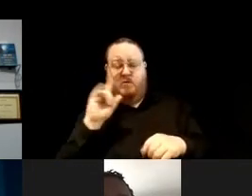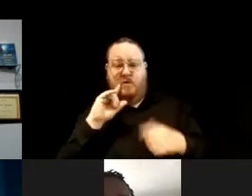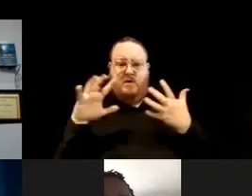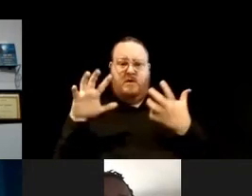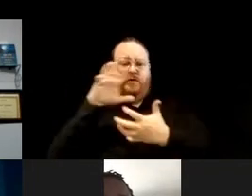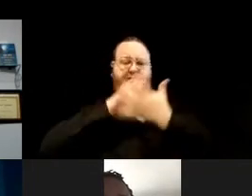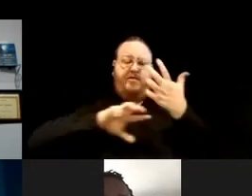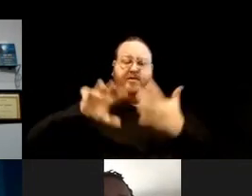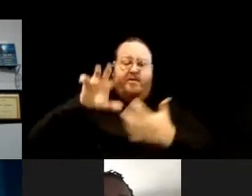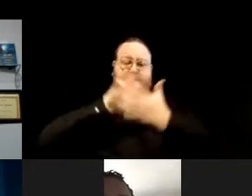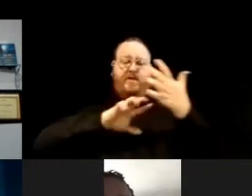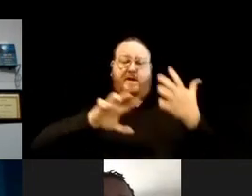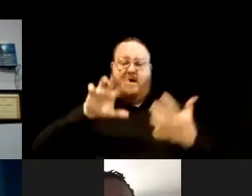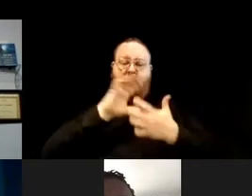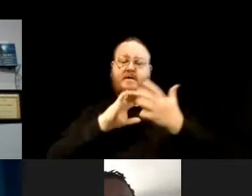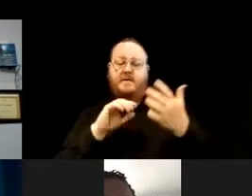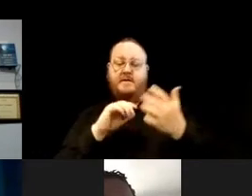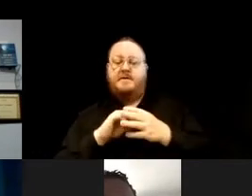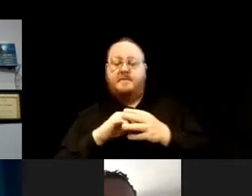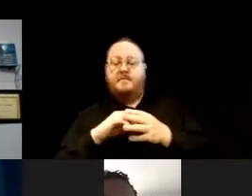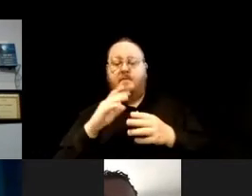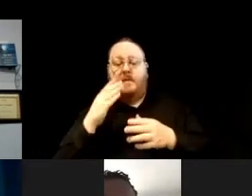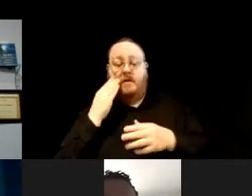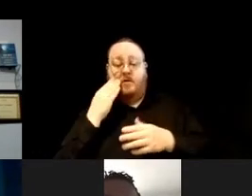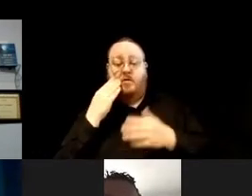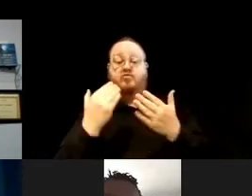a chat, especially as new chats come in.